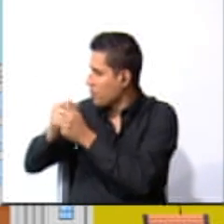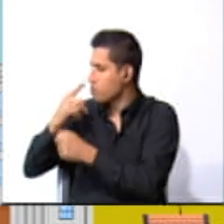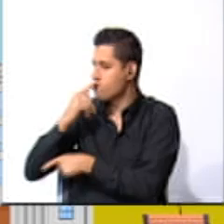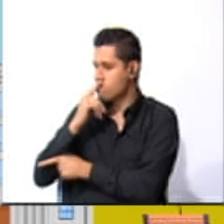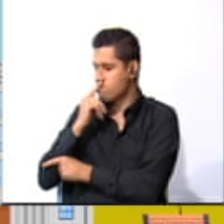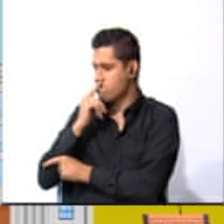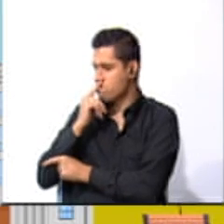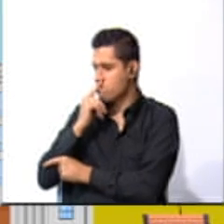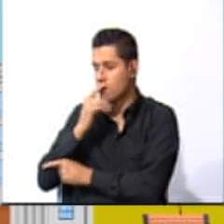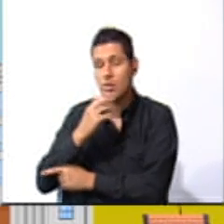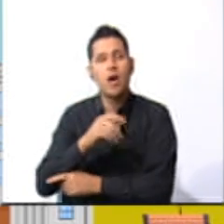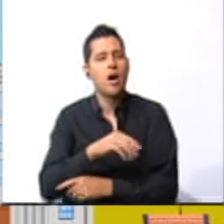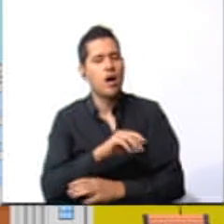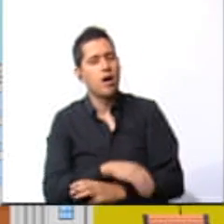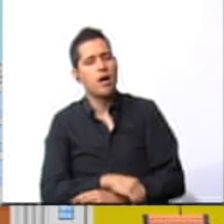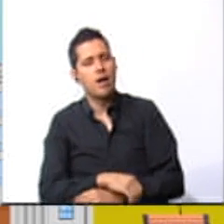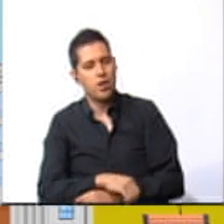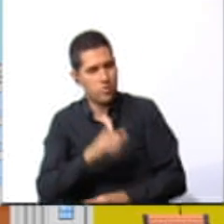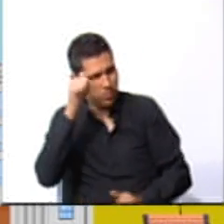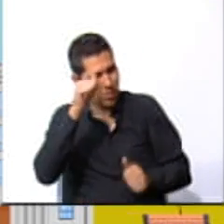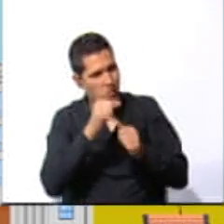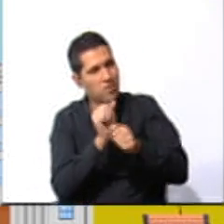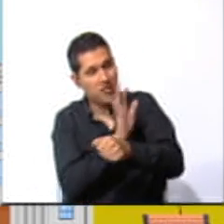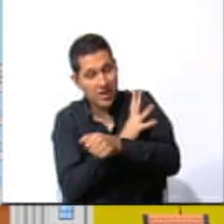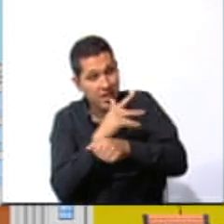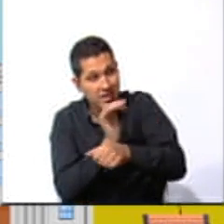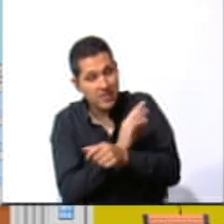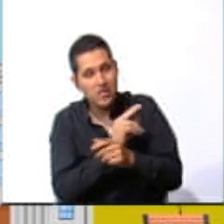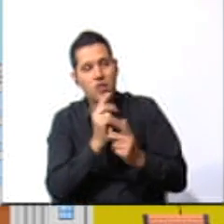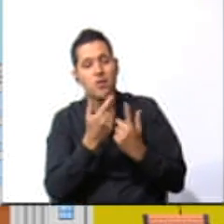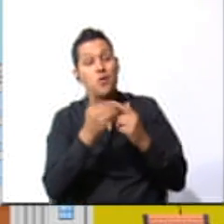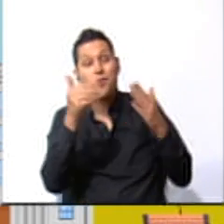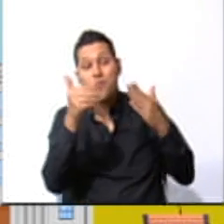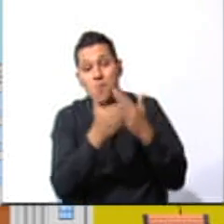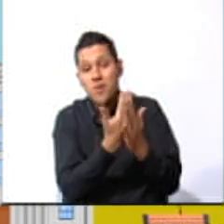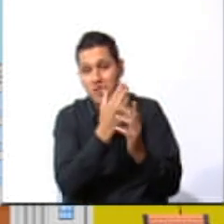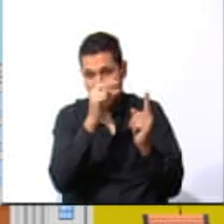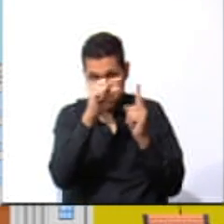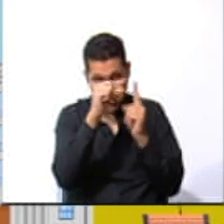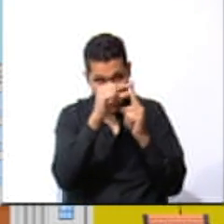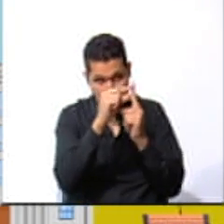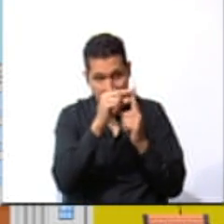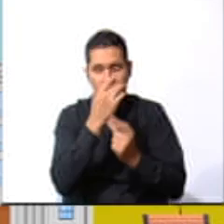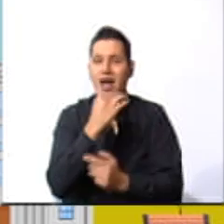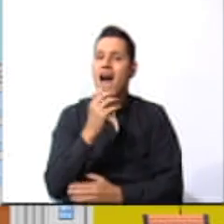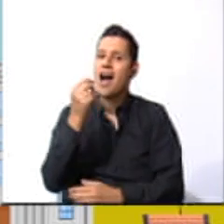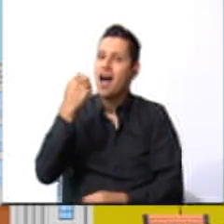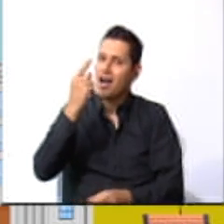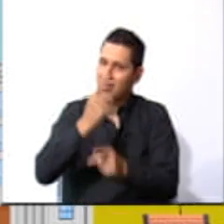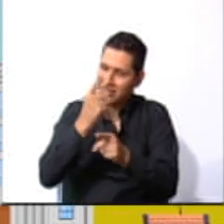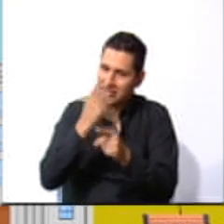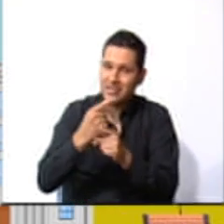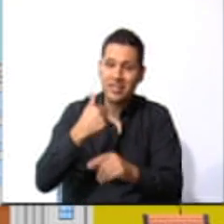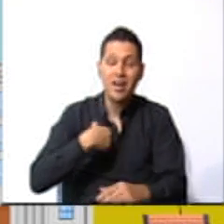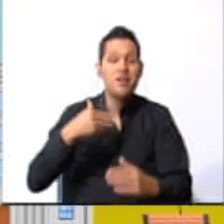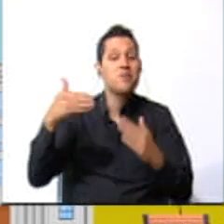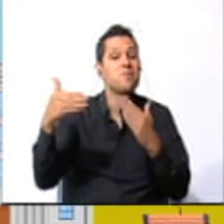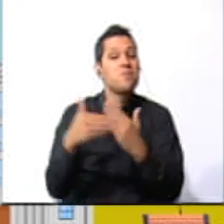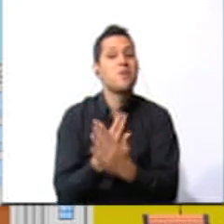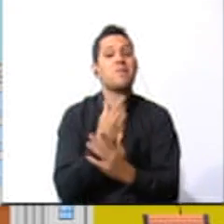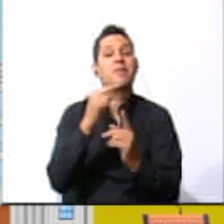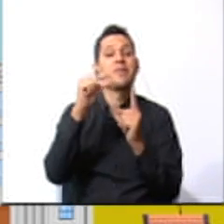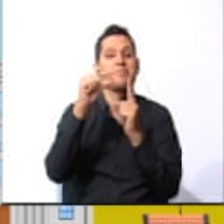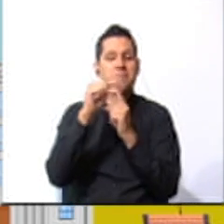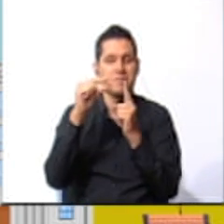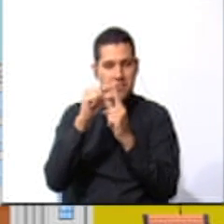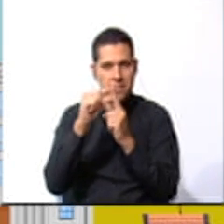listened some new prepositions. Yes, there are new prepositions. Hay nuevas preposiciones. But I